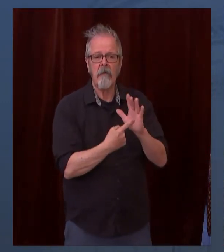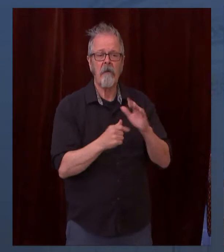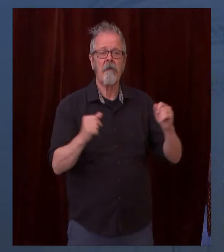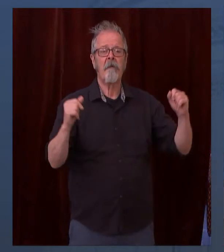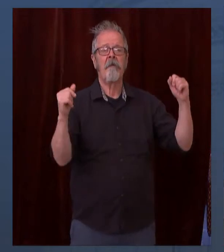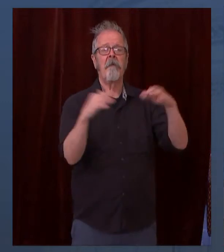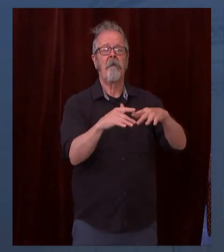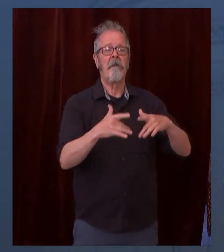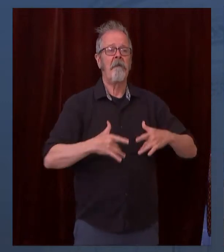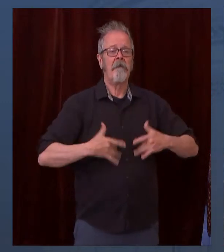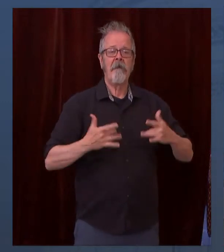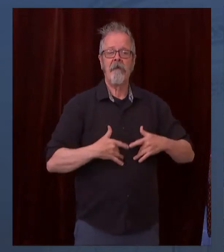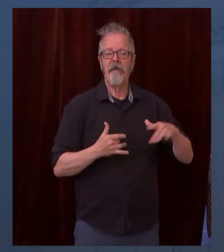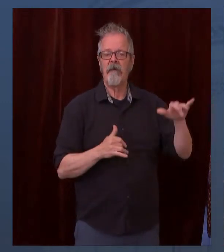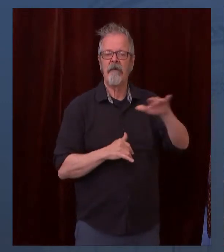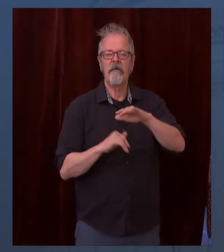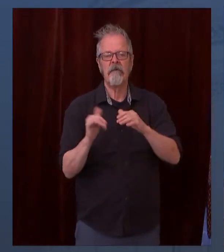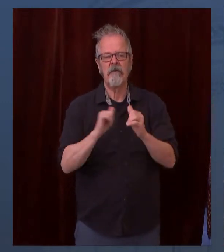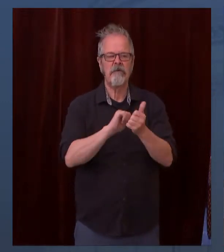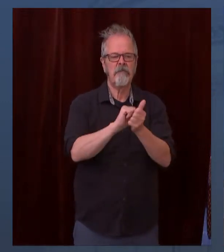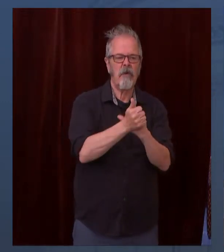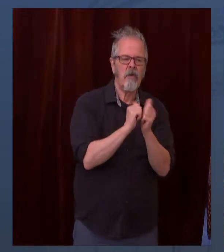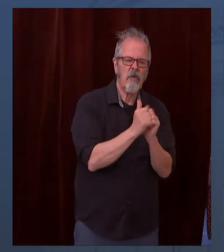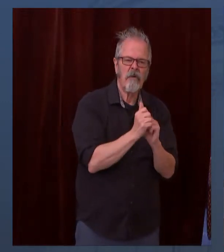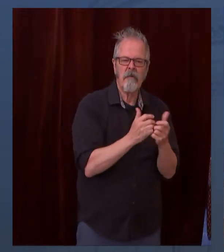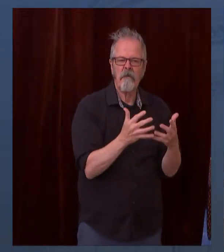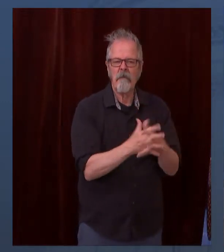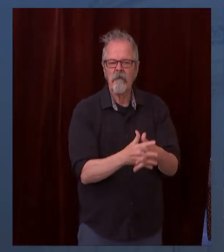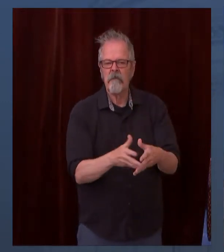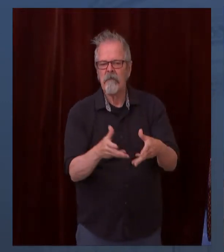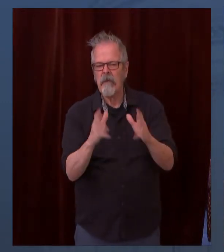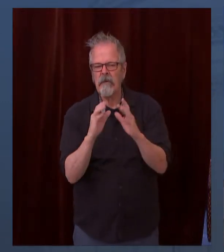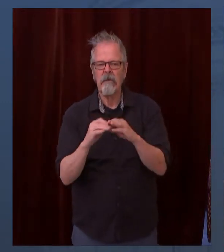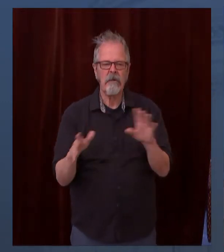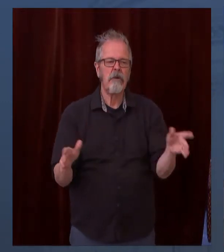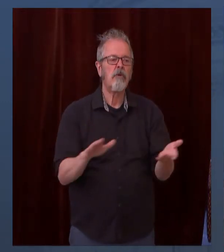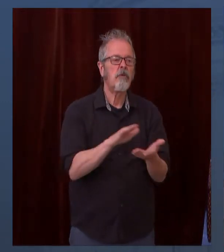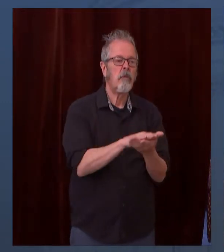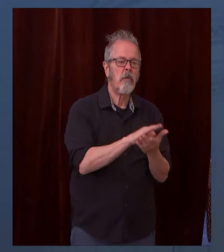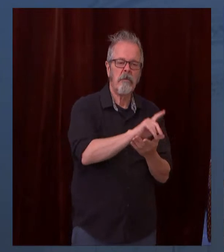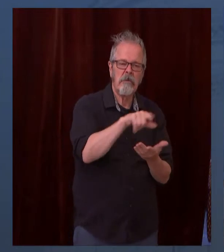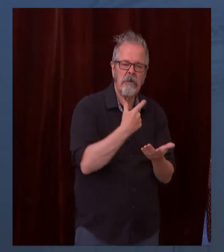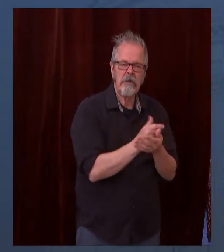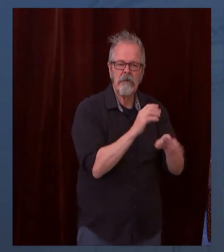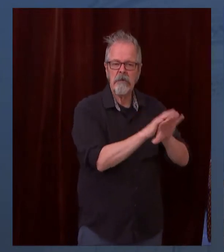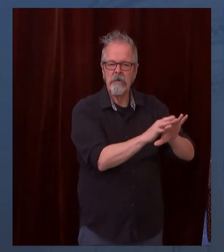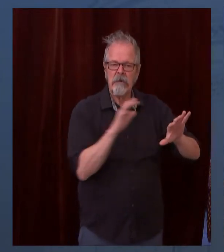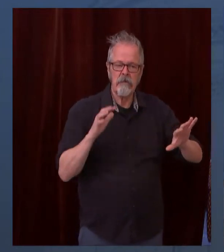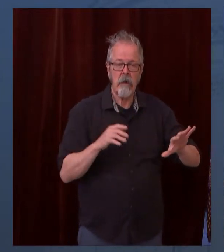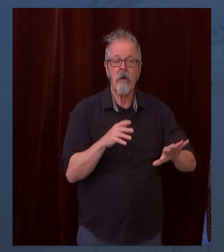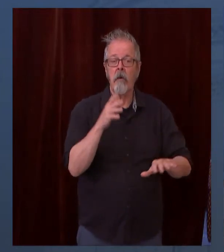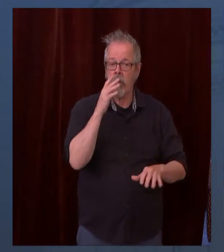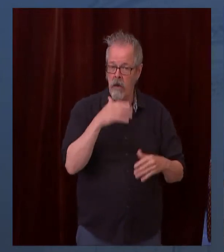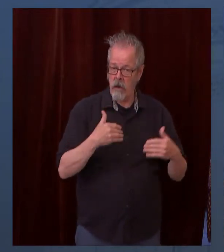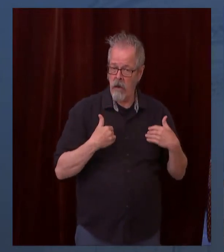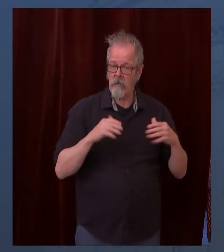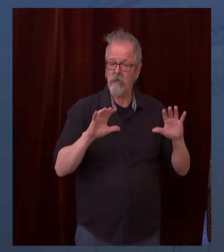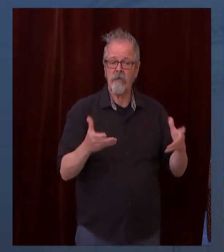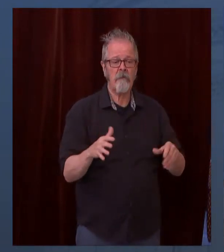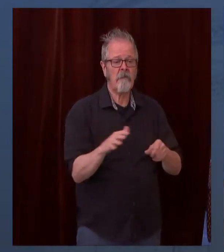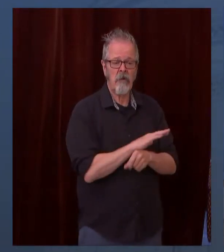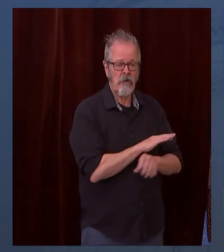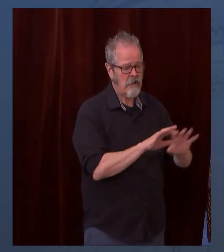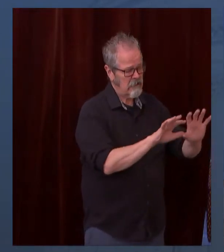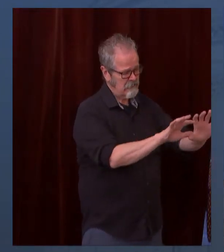able to be with other folks who are vaccinated. Another benefit of getting vaccinated.